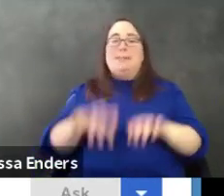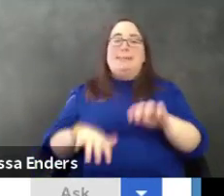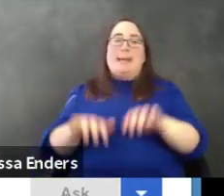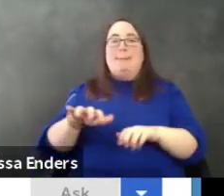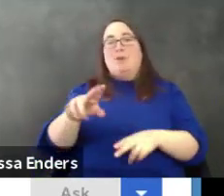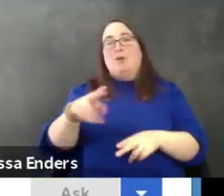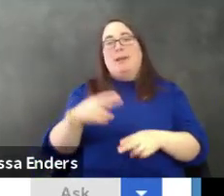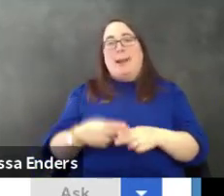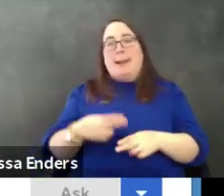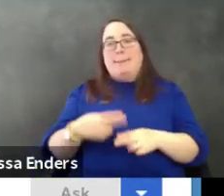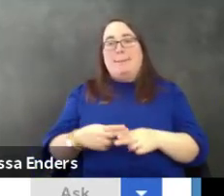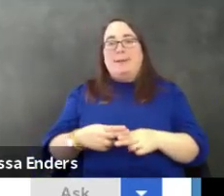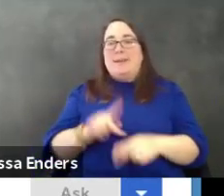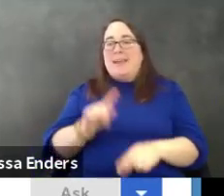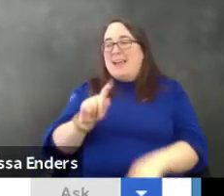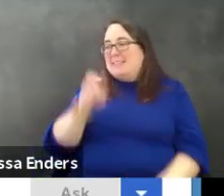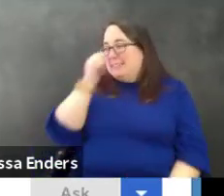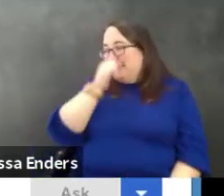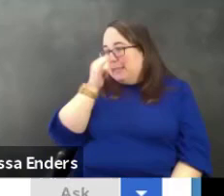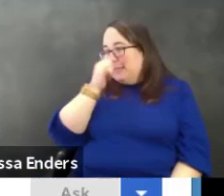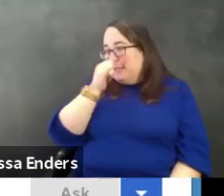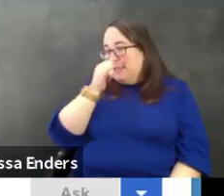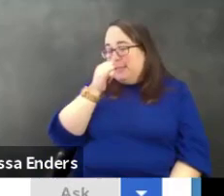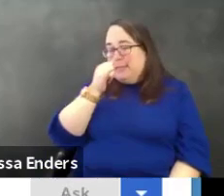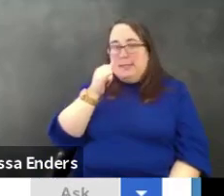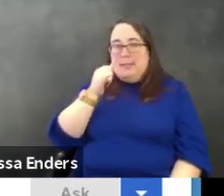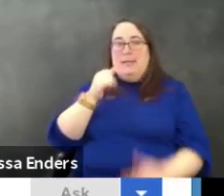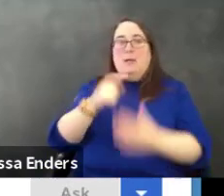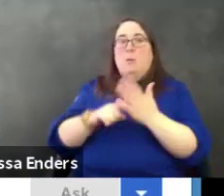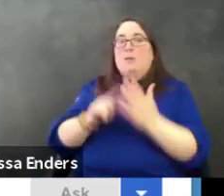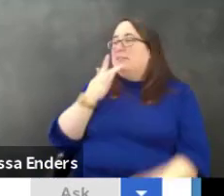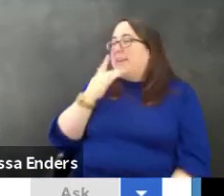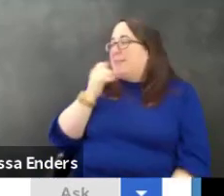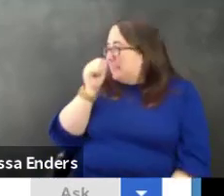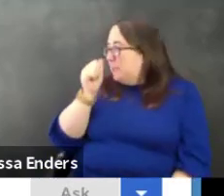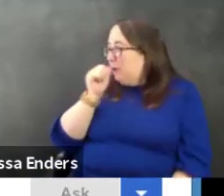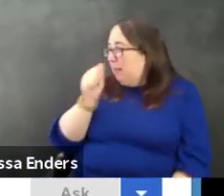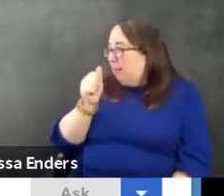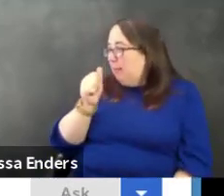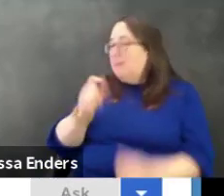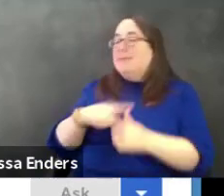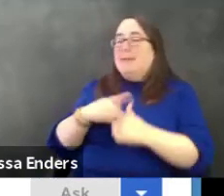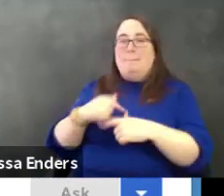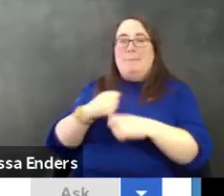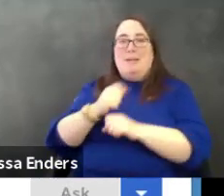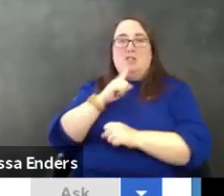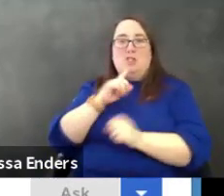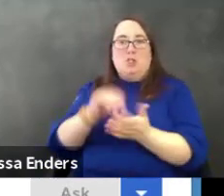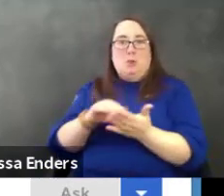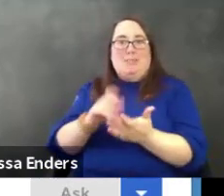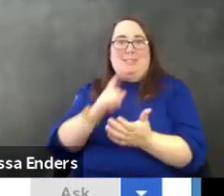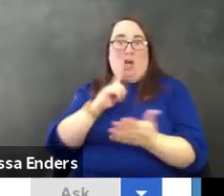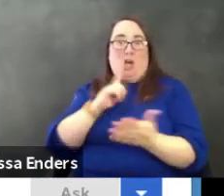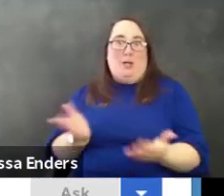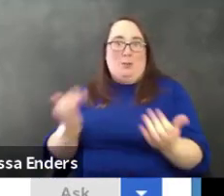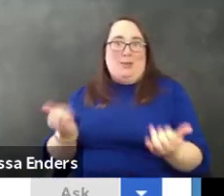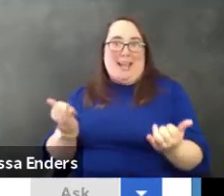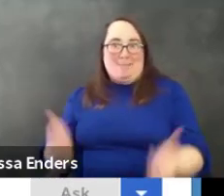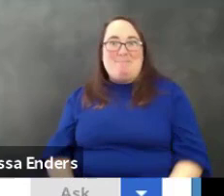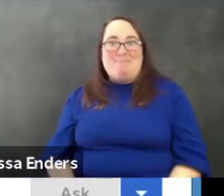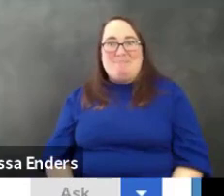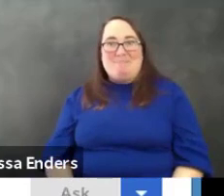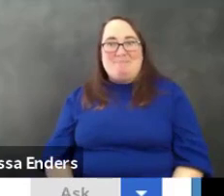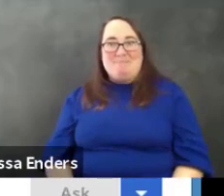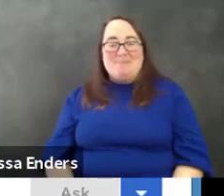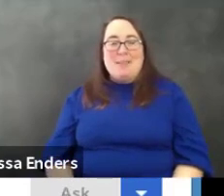name and maybe ask a silly question like, what is your favorite cereal? As a way to monitor that the students have shown up for class, okay? So you can do